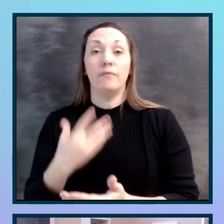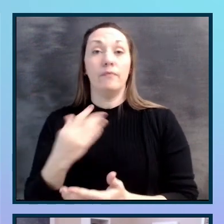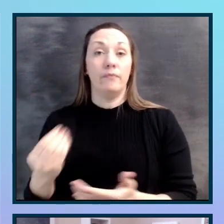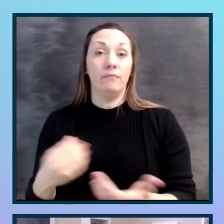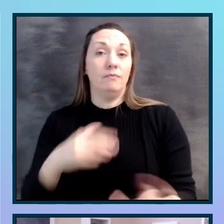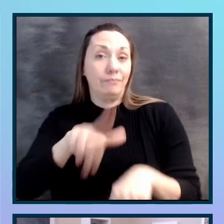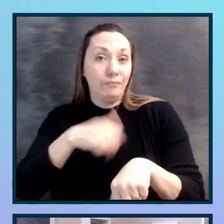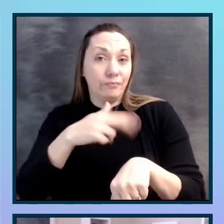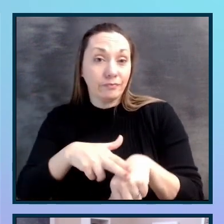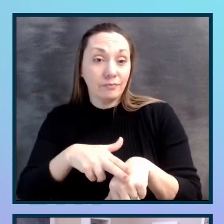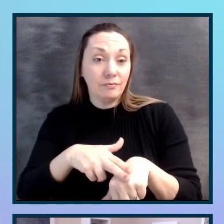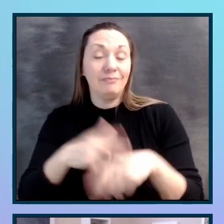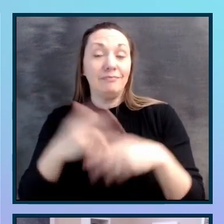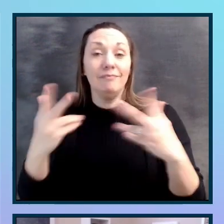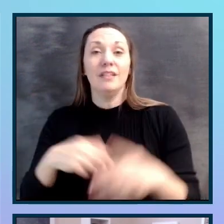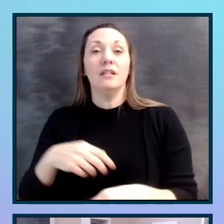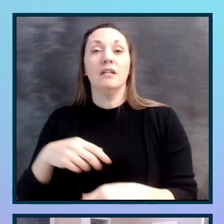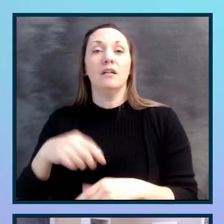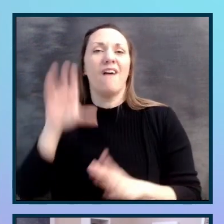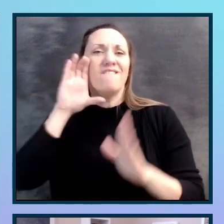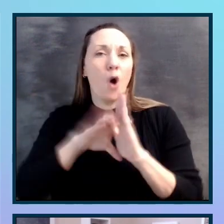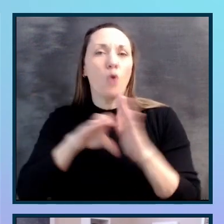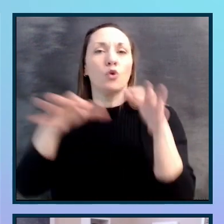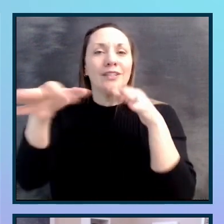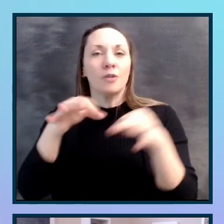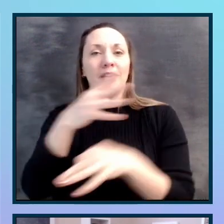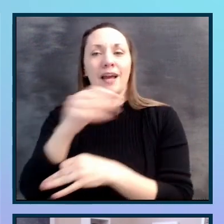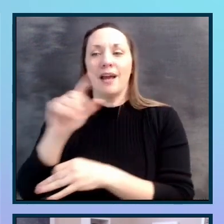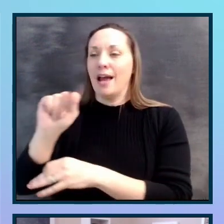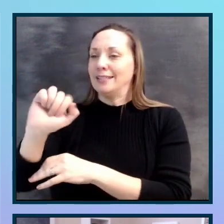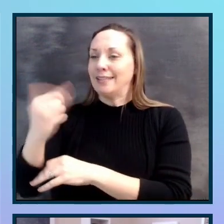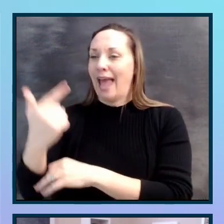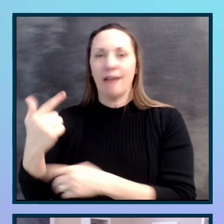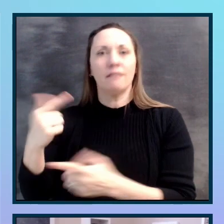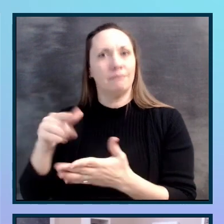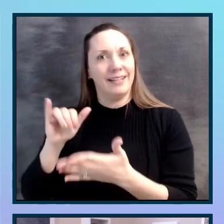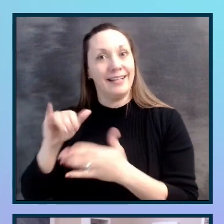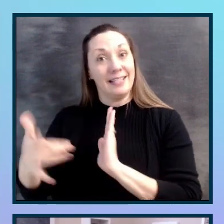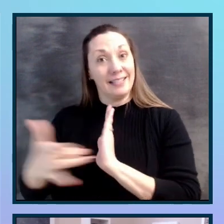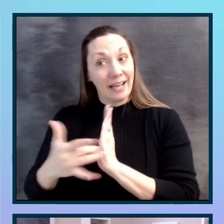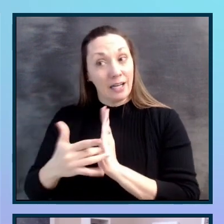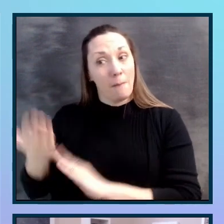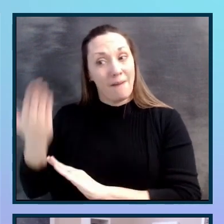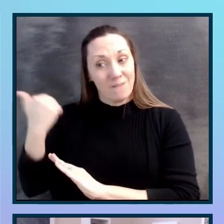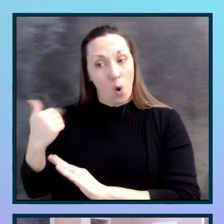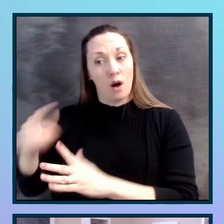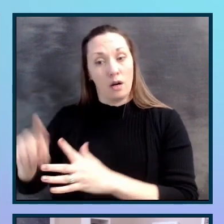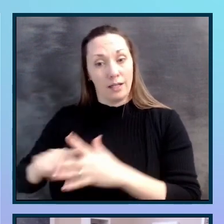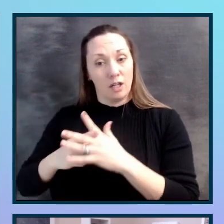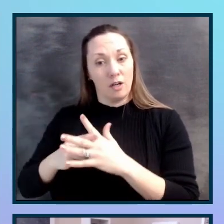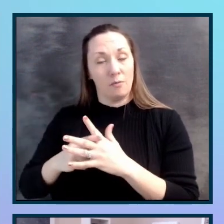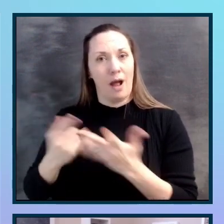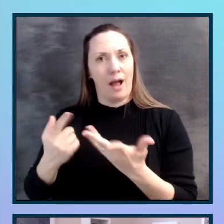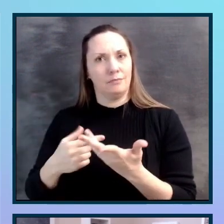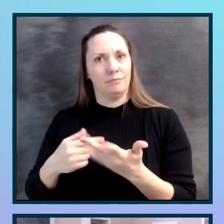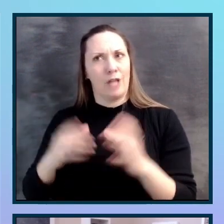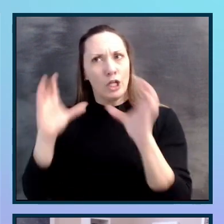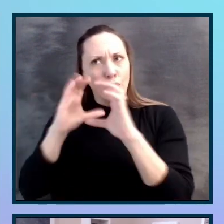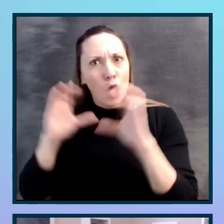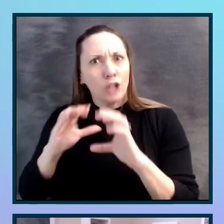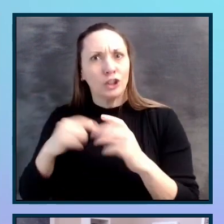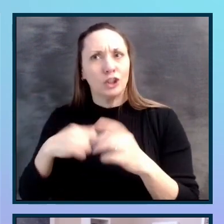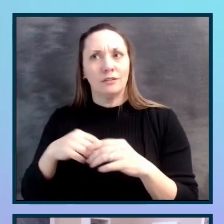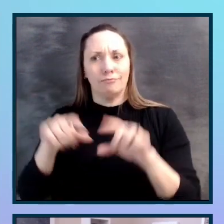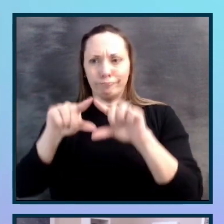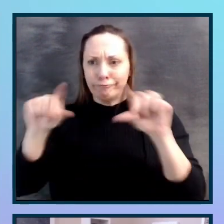of course, photo description and tagging, technology that was originally rolled out by search engines so that you could search for